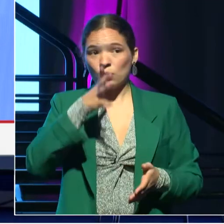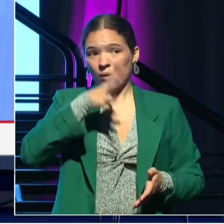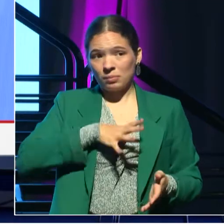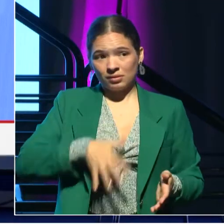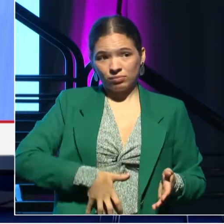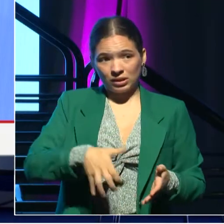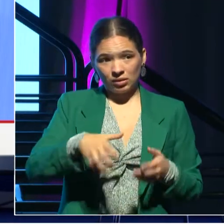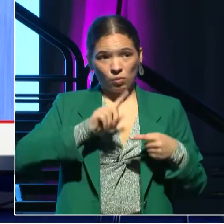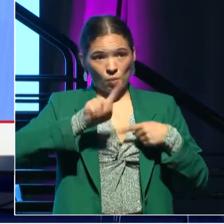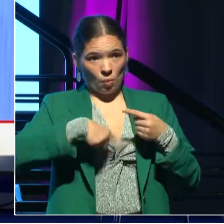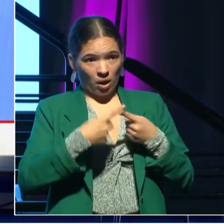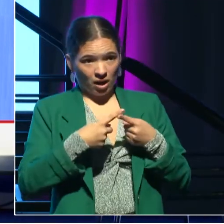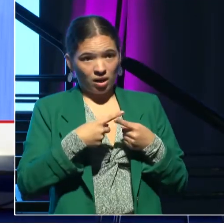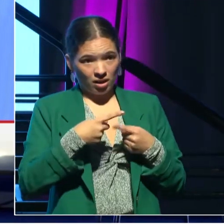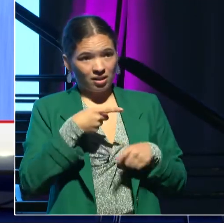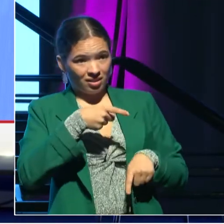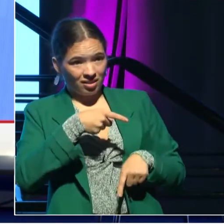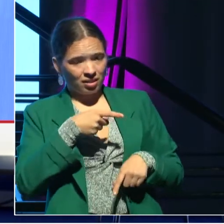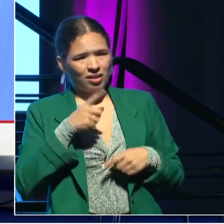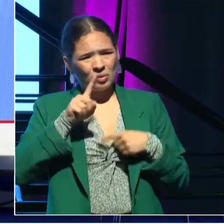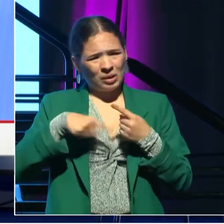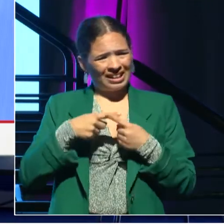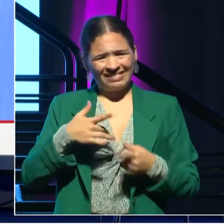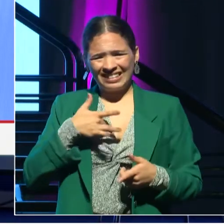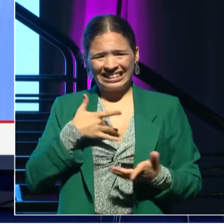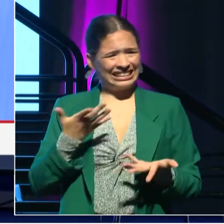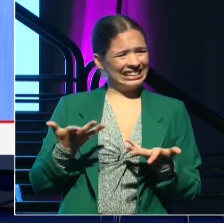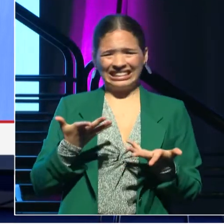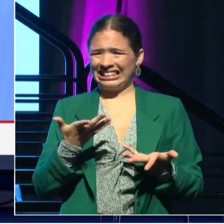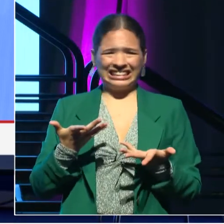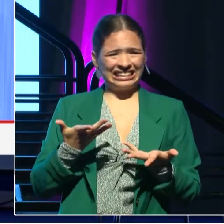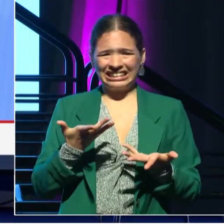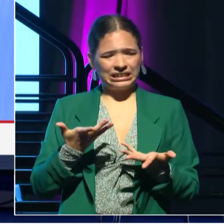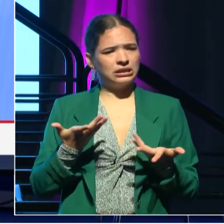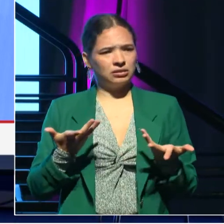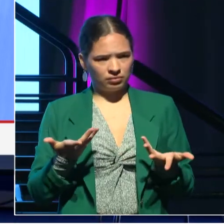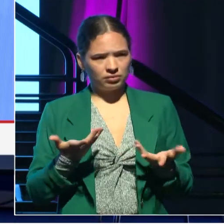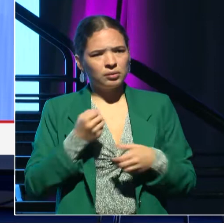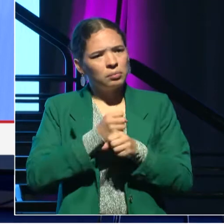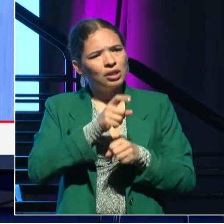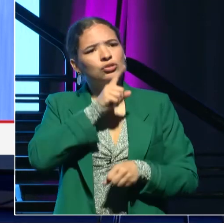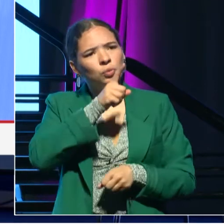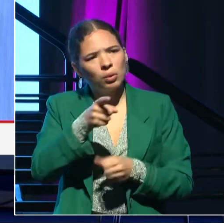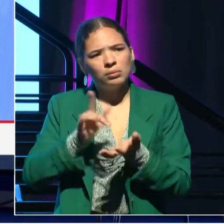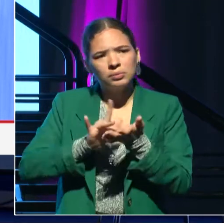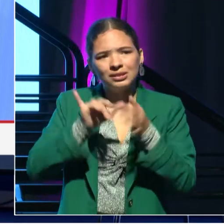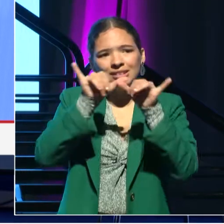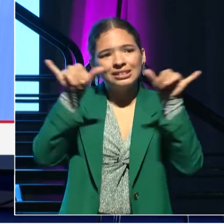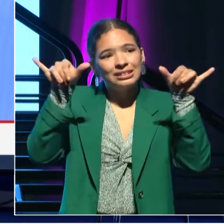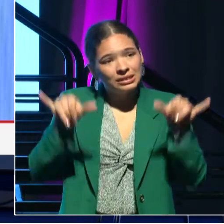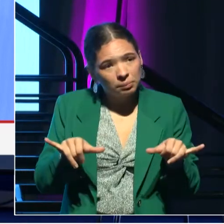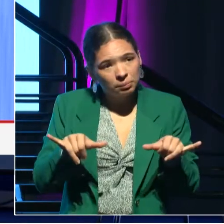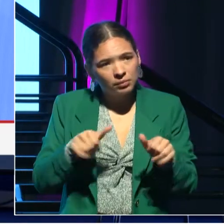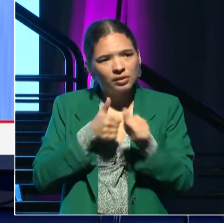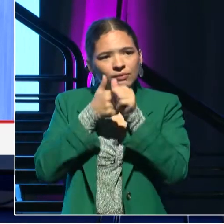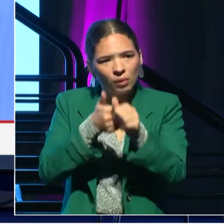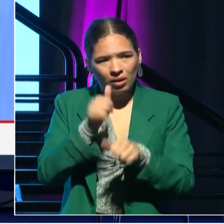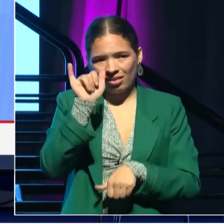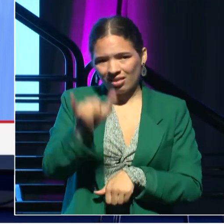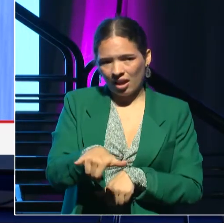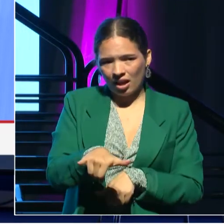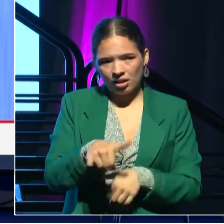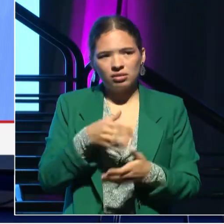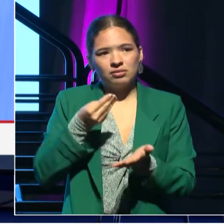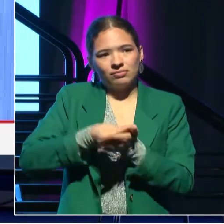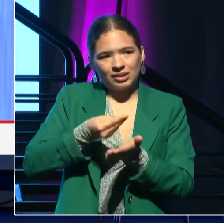they don't, and to make sure that the medical system listens to them, and trust them